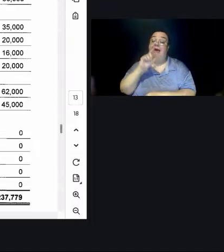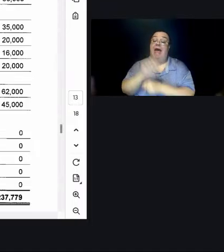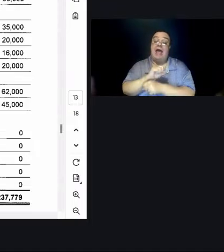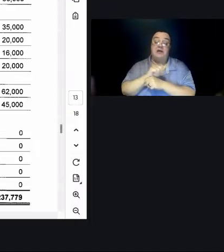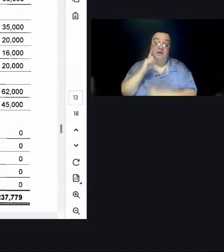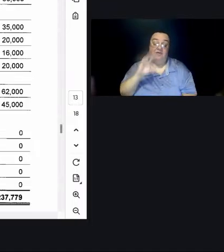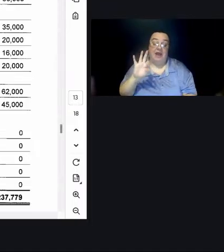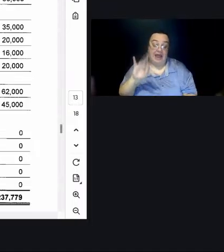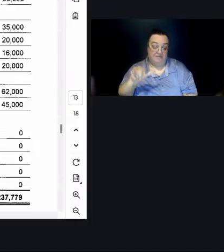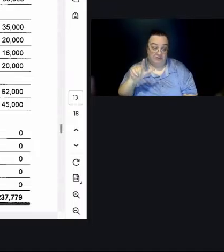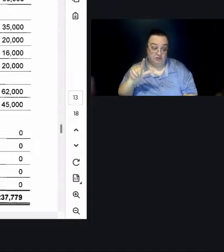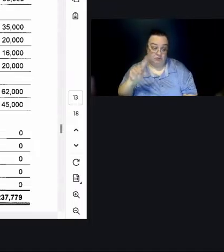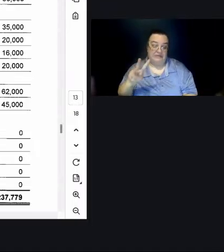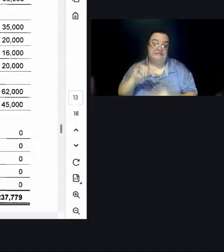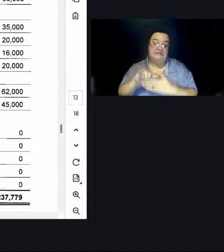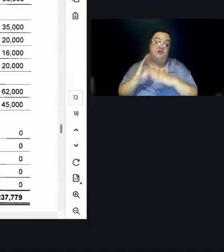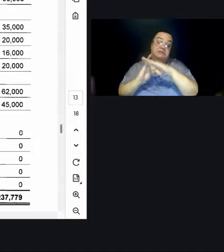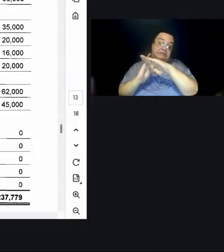has exceeded the